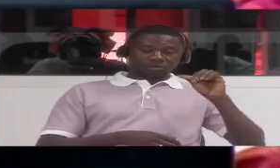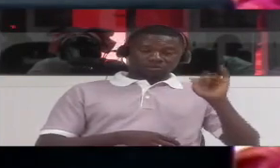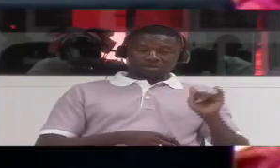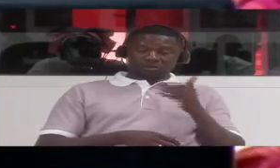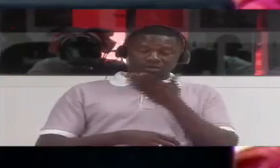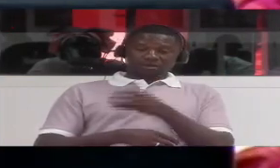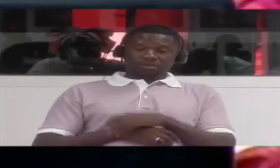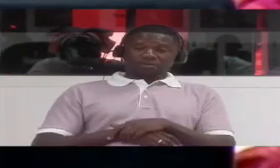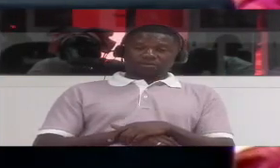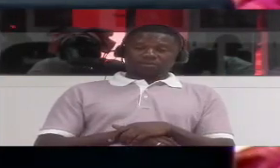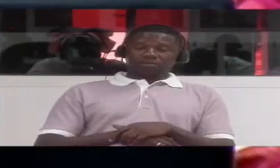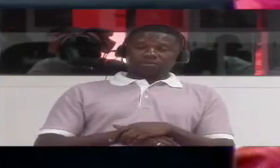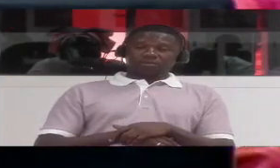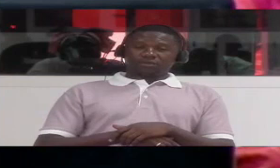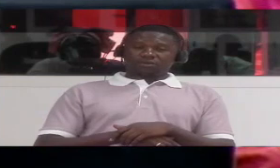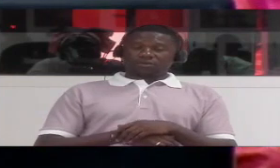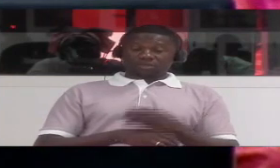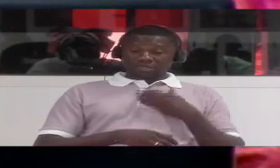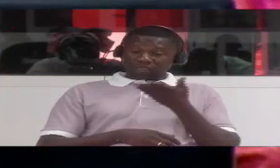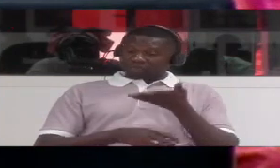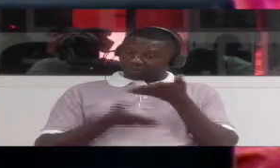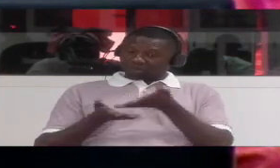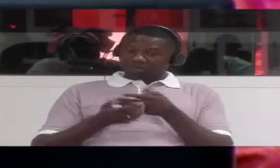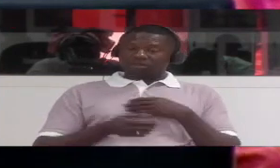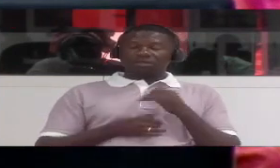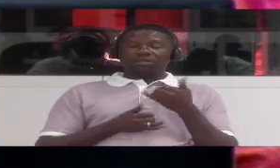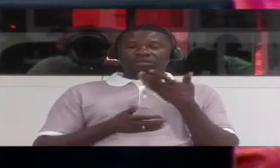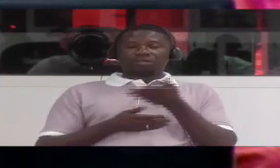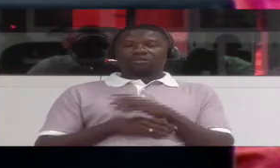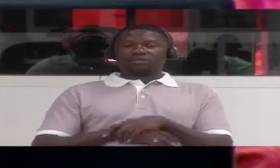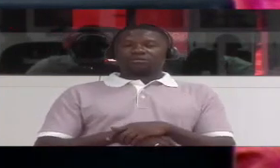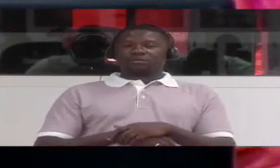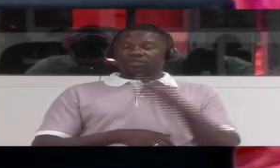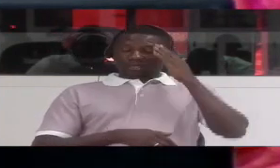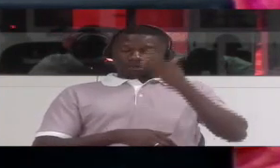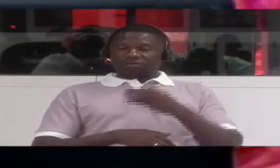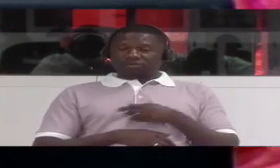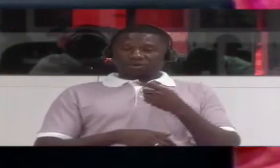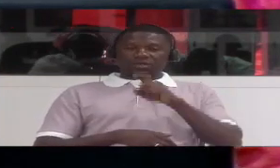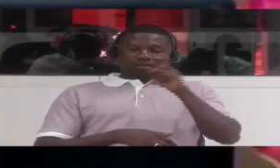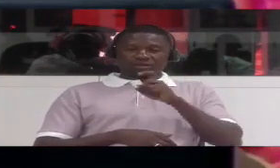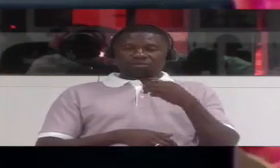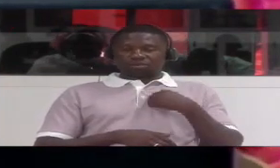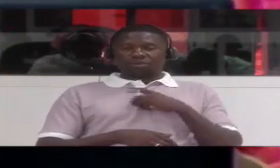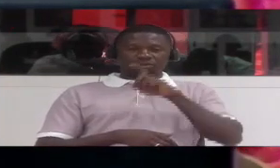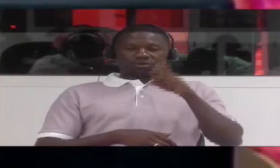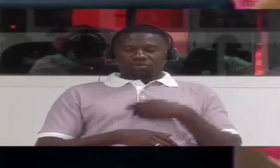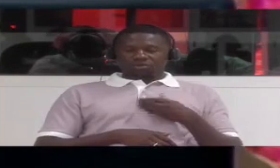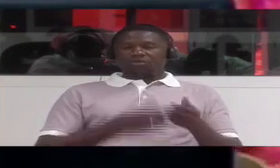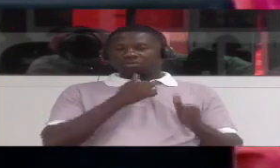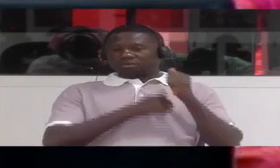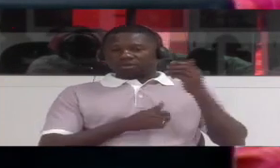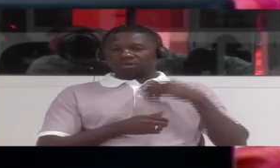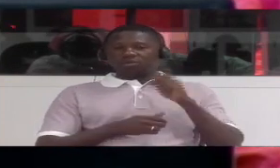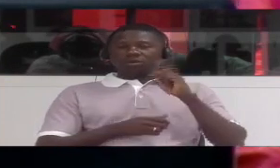club, so to speak. Thank you very much for answering my questions. We will come back to what happened after that first